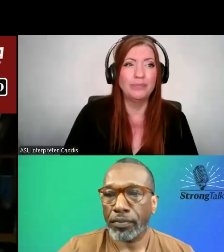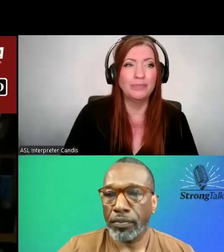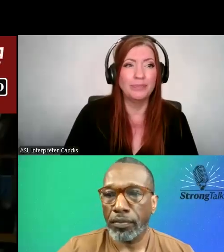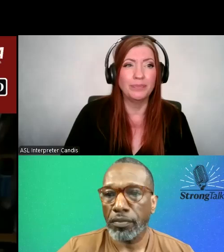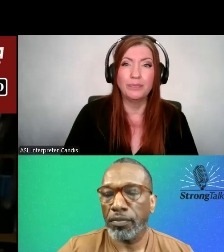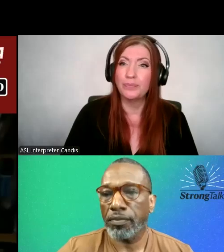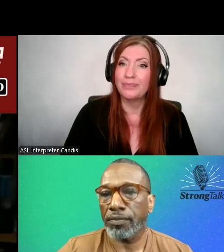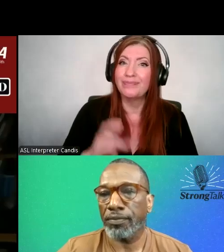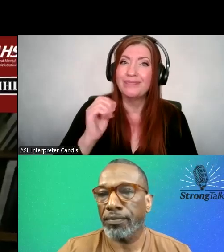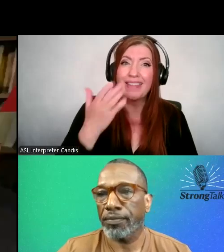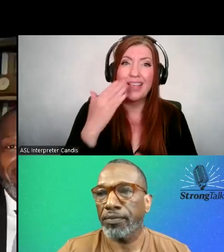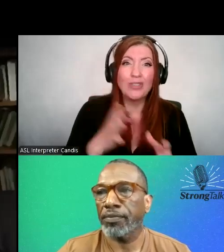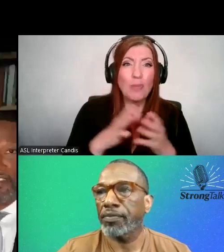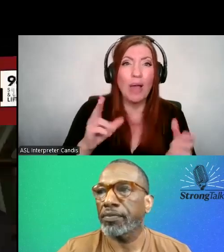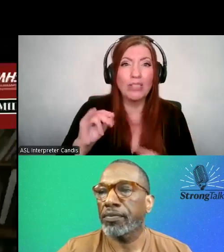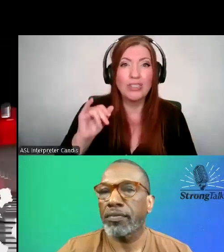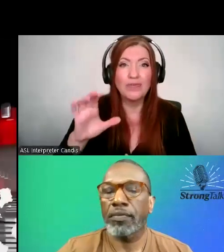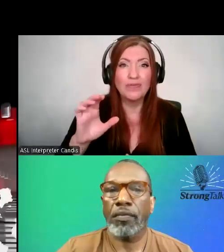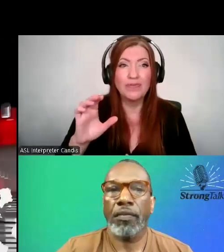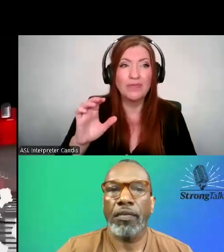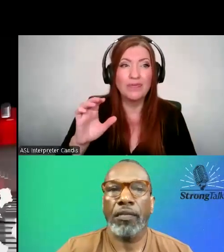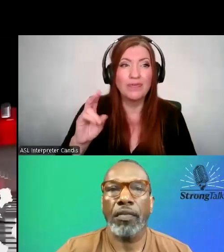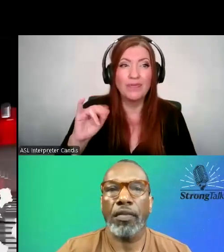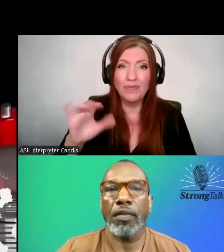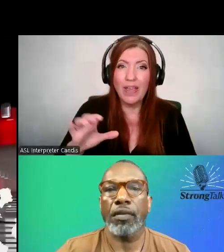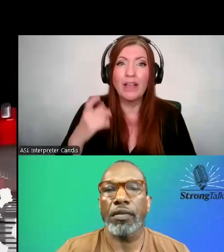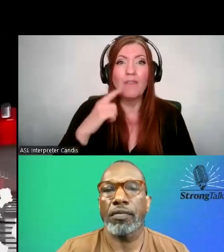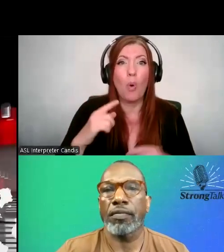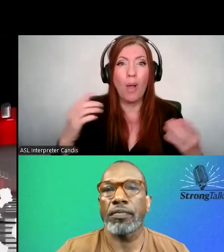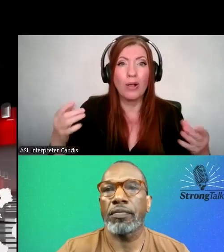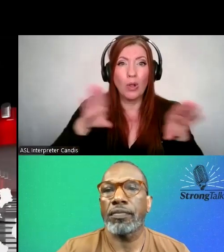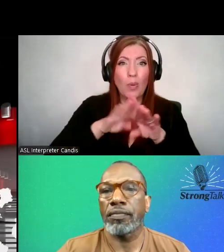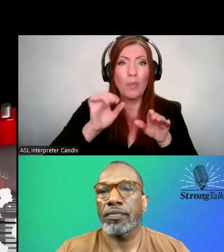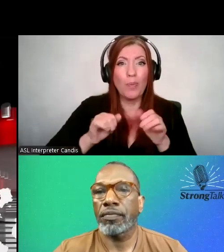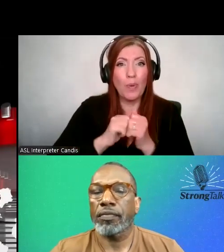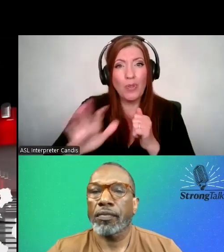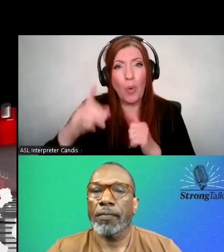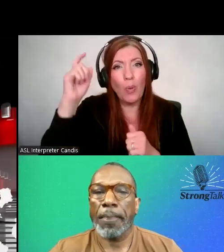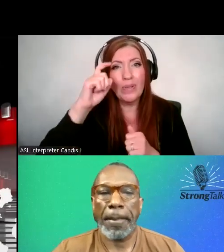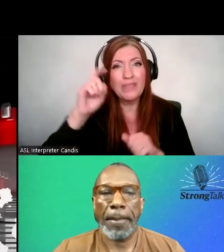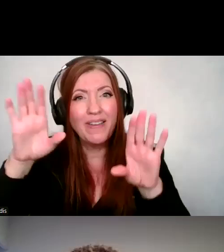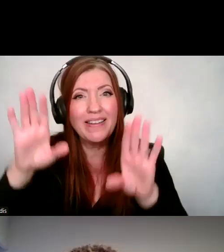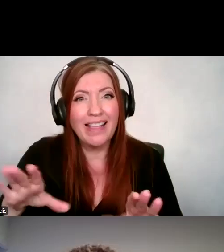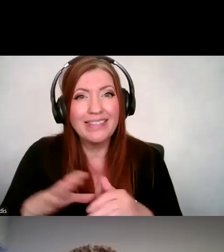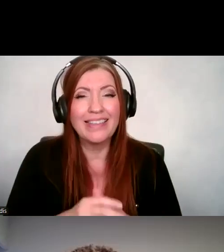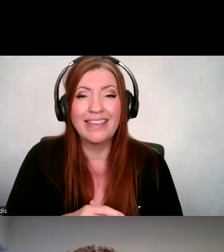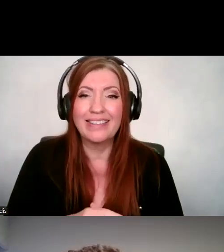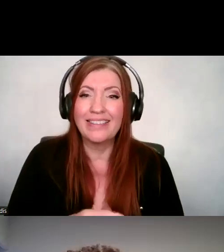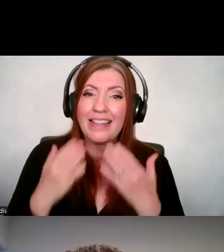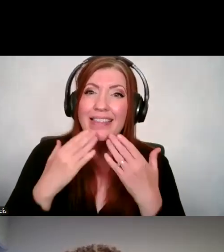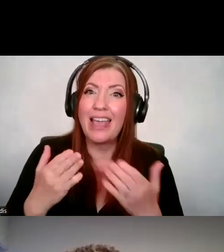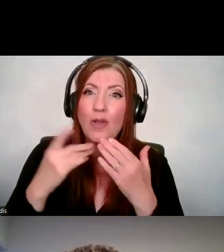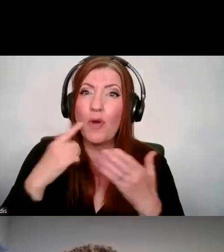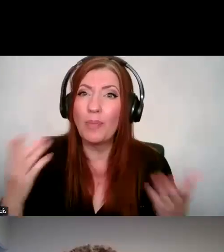Talk. Thank you so much, Vic, for closing us out with that wisdom. That was fantastic. Thank you all for being